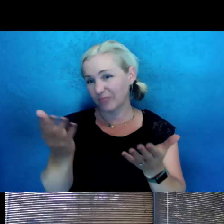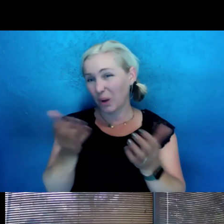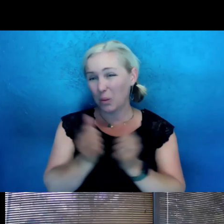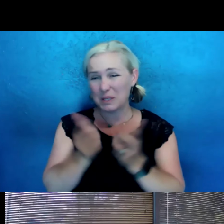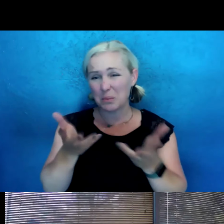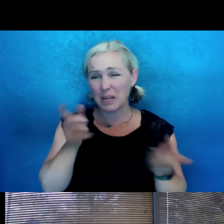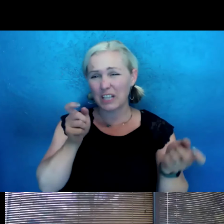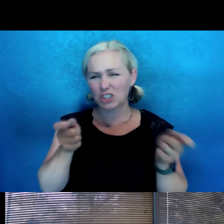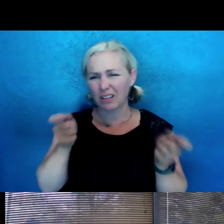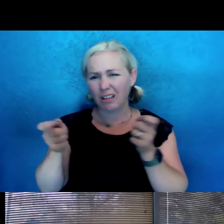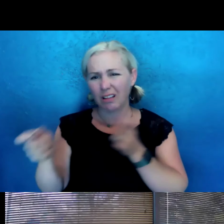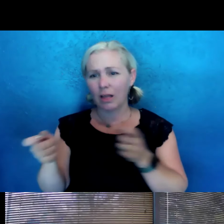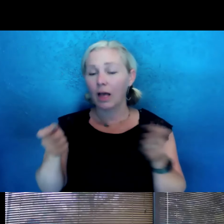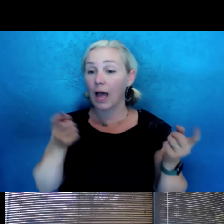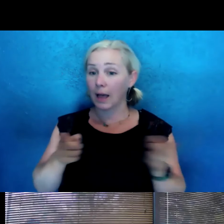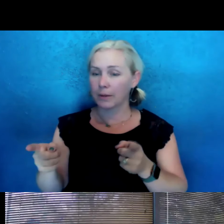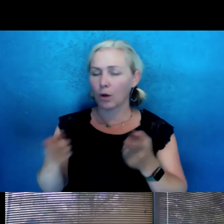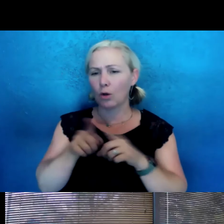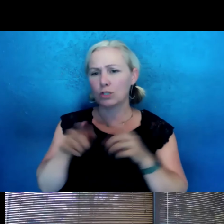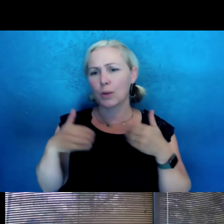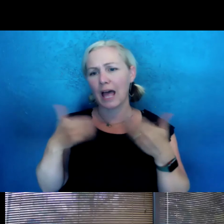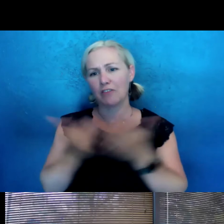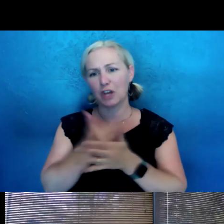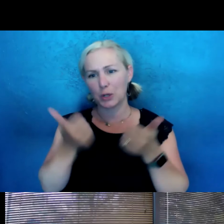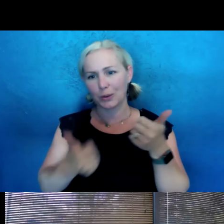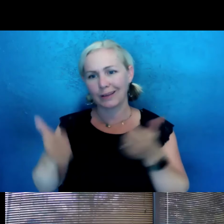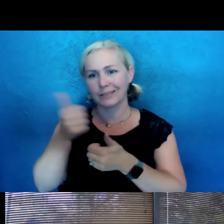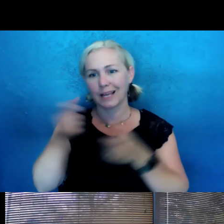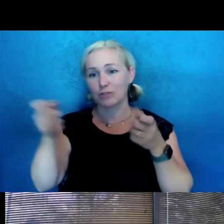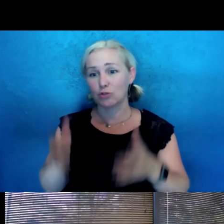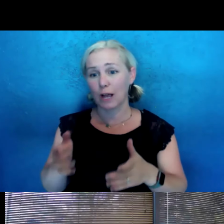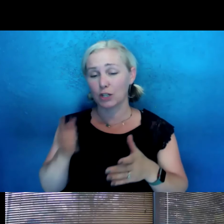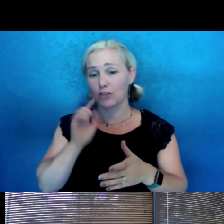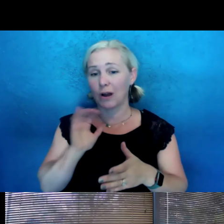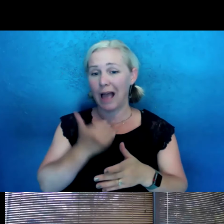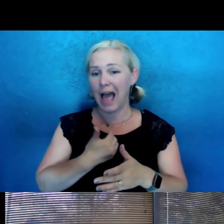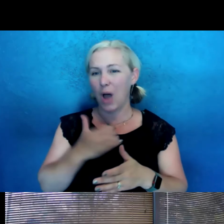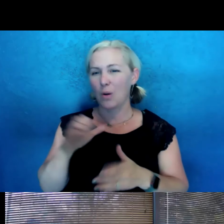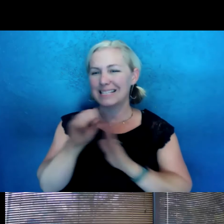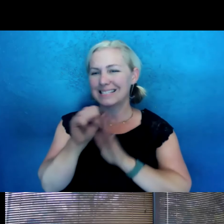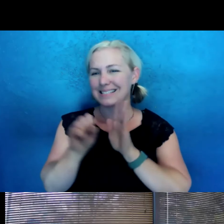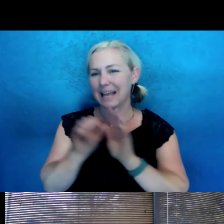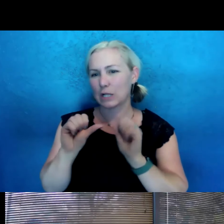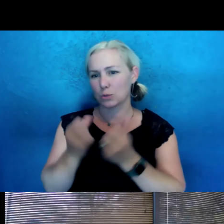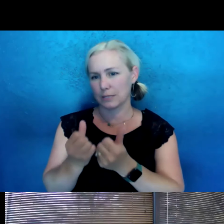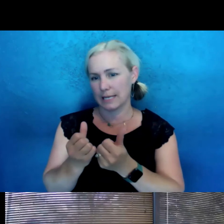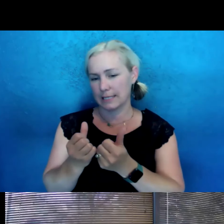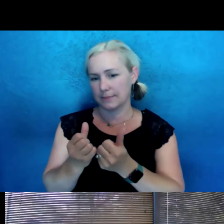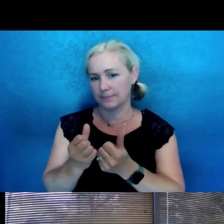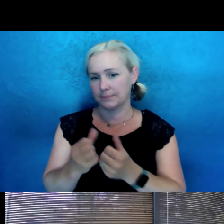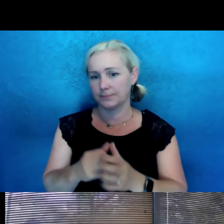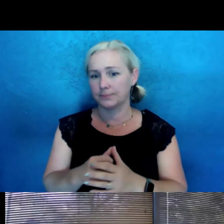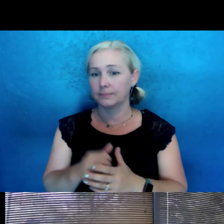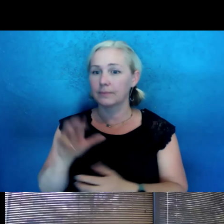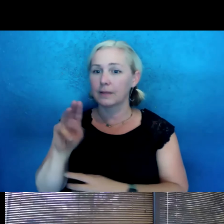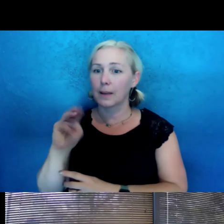that are happening, we also have a new executive director for our state association, who is